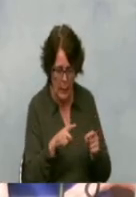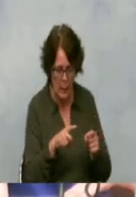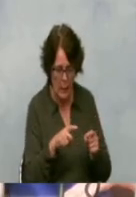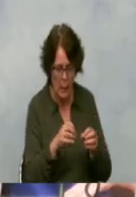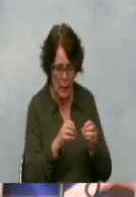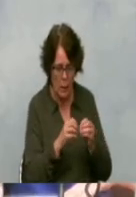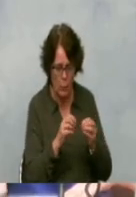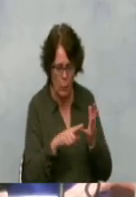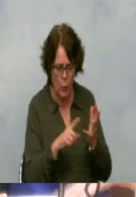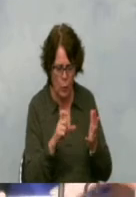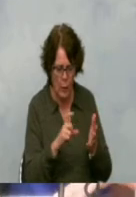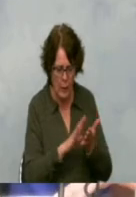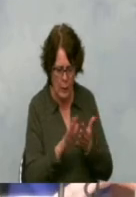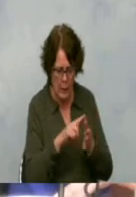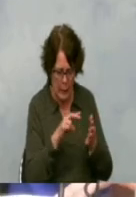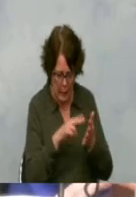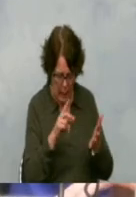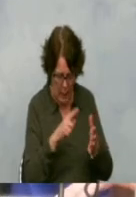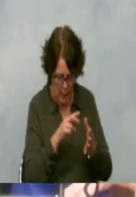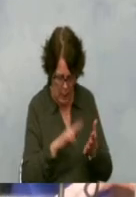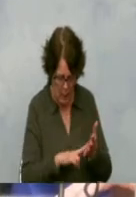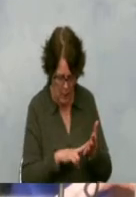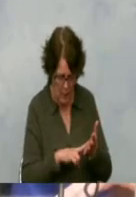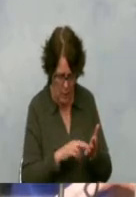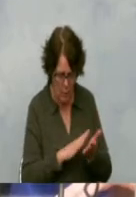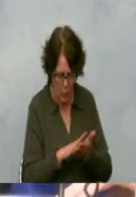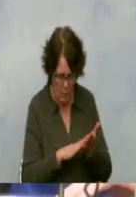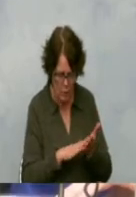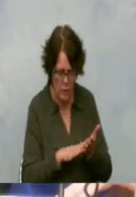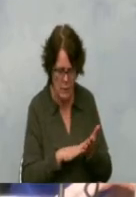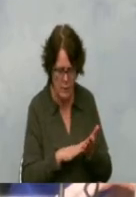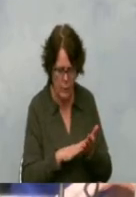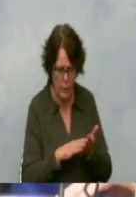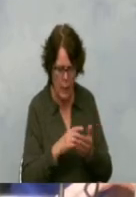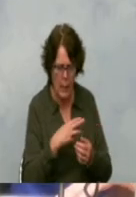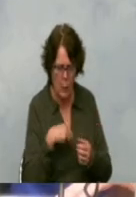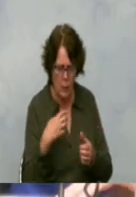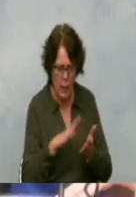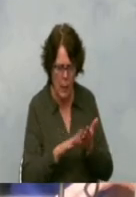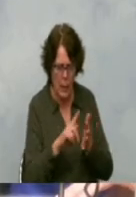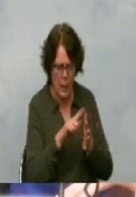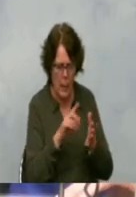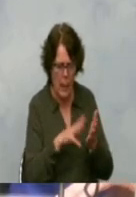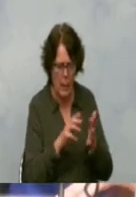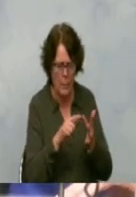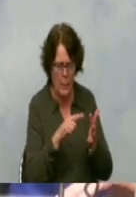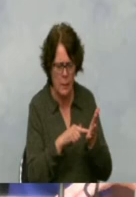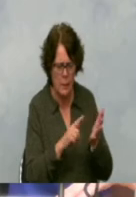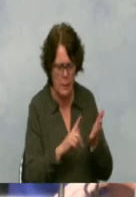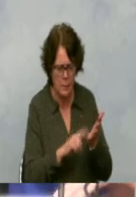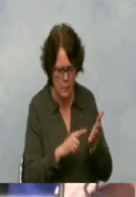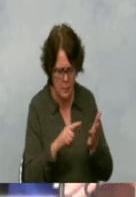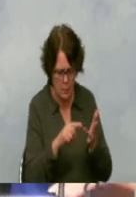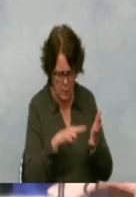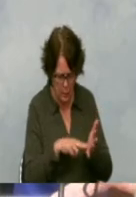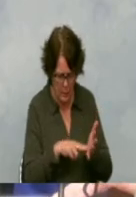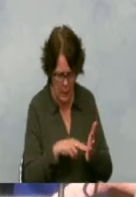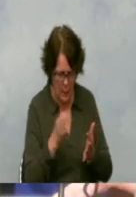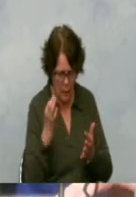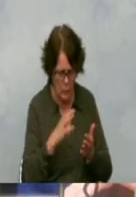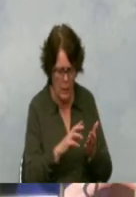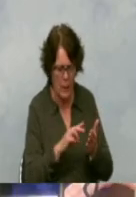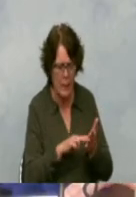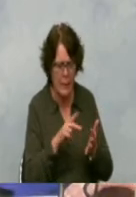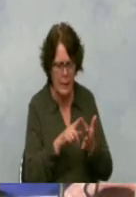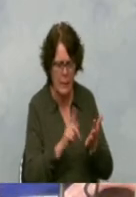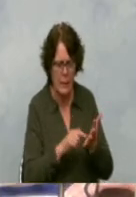Buchanan looks as if he's not here. We have apologies from Councillor Hamilton, Councillor McAdams, Councillor Nelson and Councillor